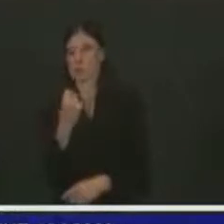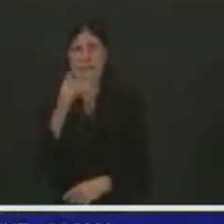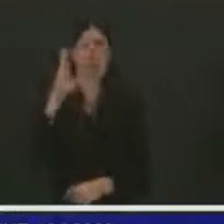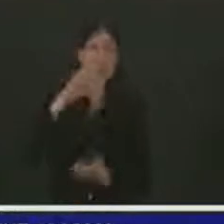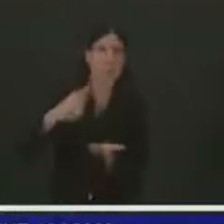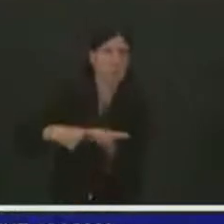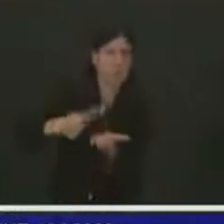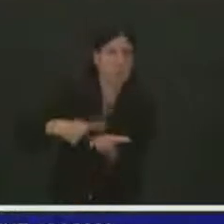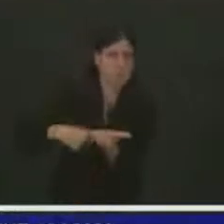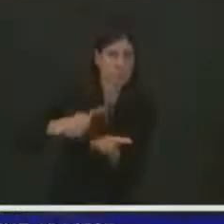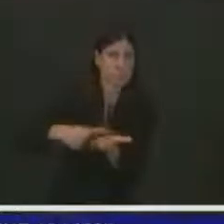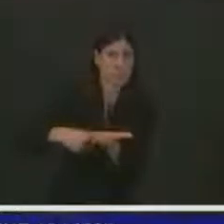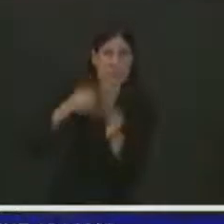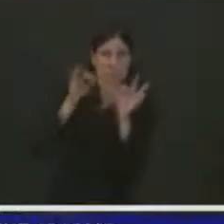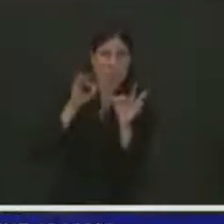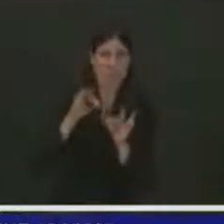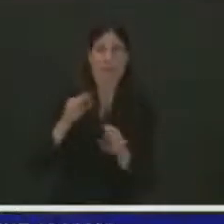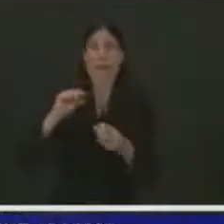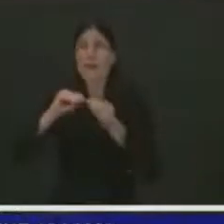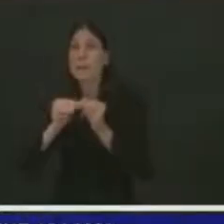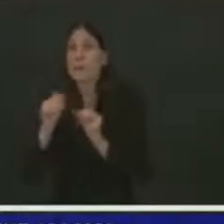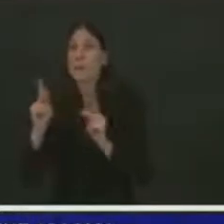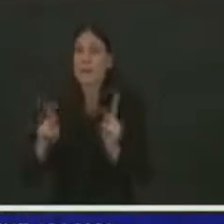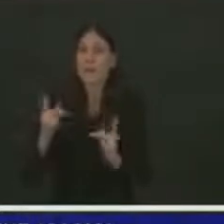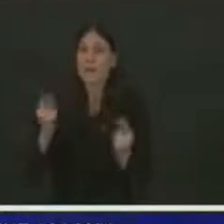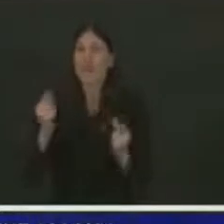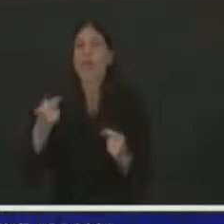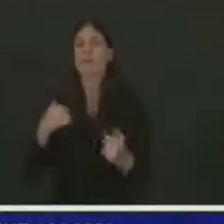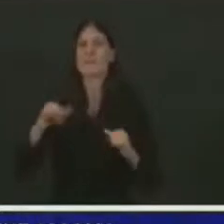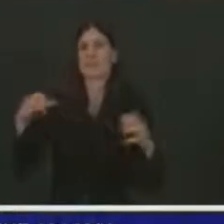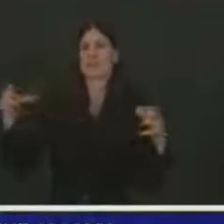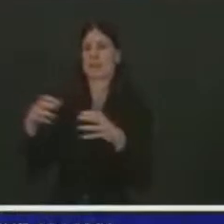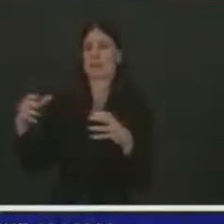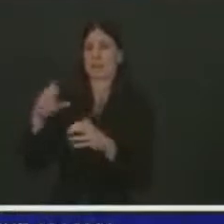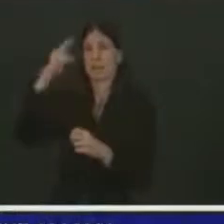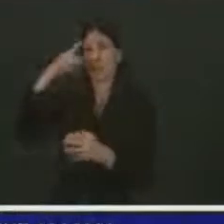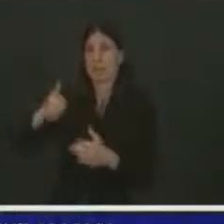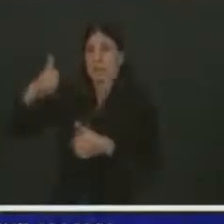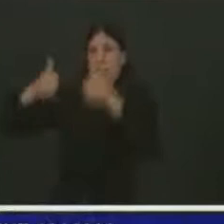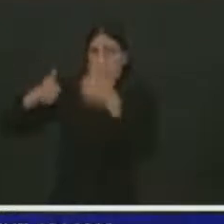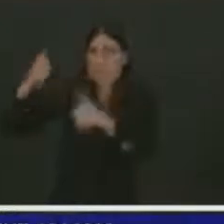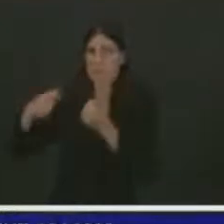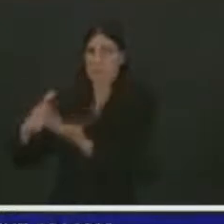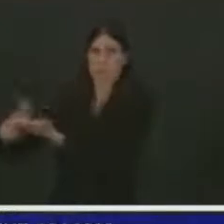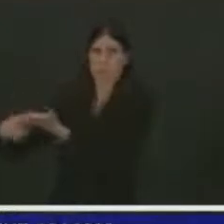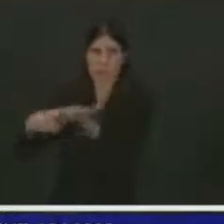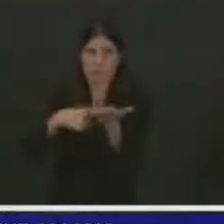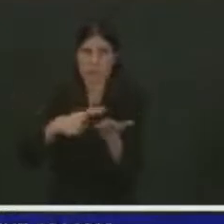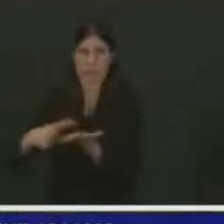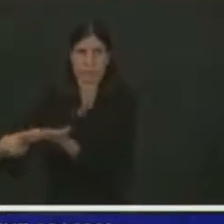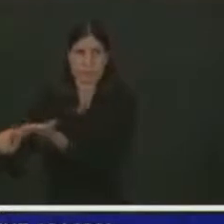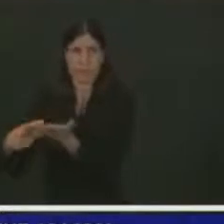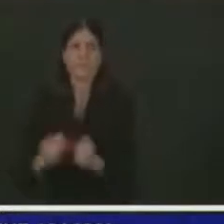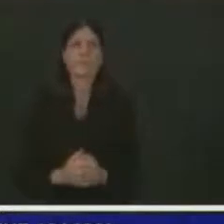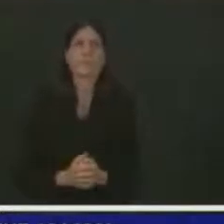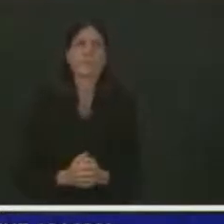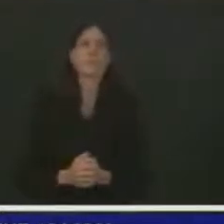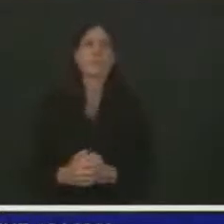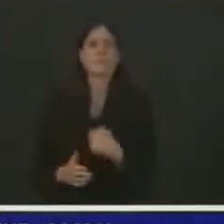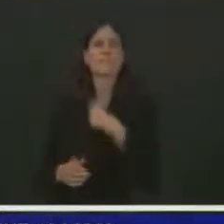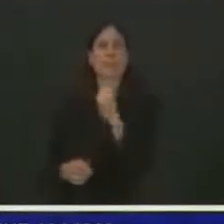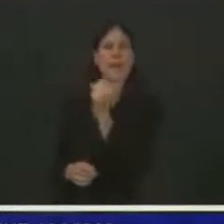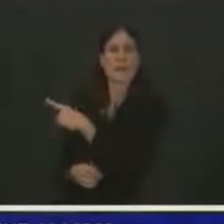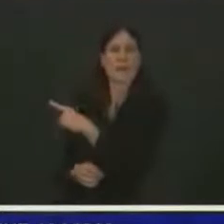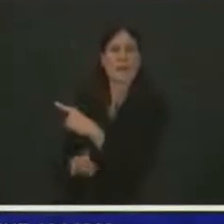That's exactly where we are right now. Governor, after your announcement Wednesday about schools, I think some superintendents expressed